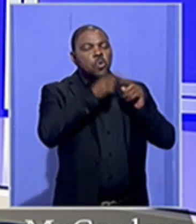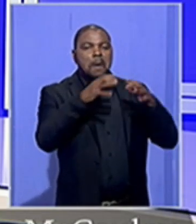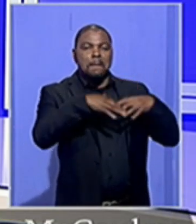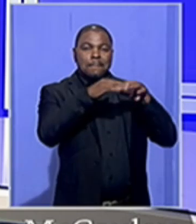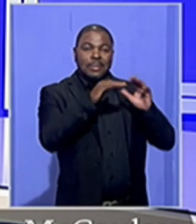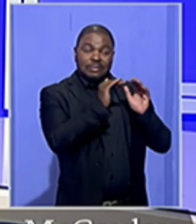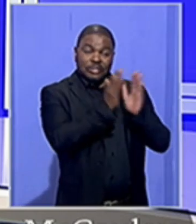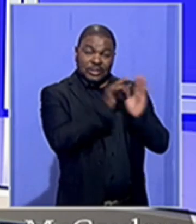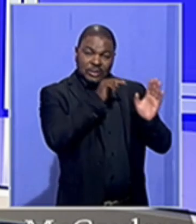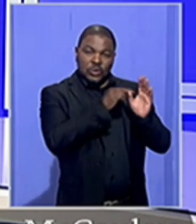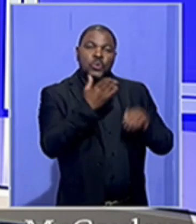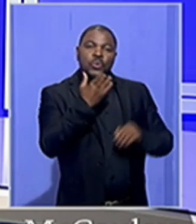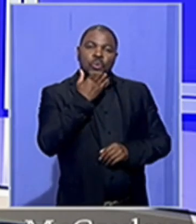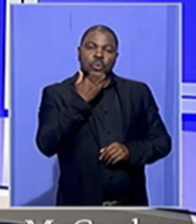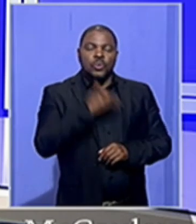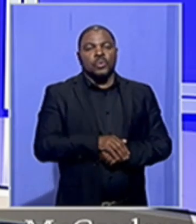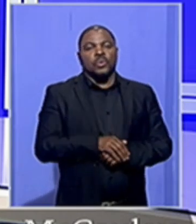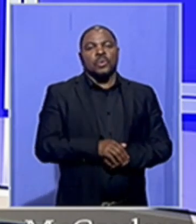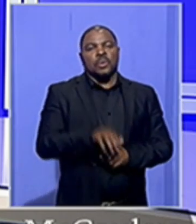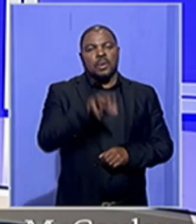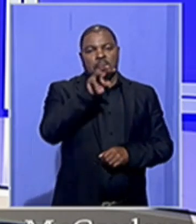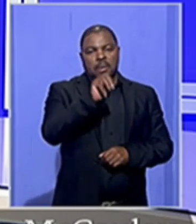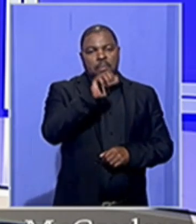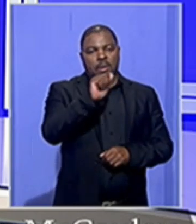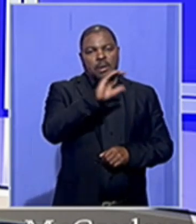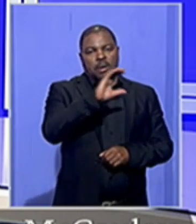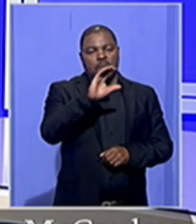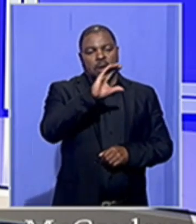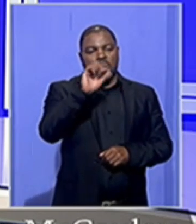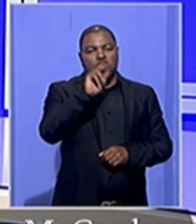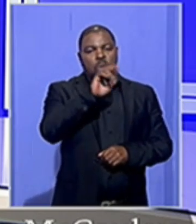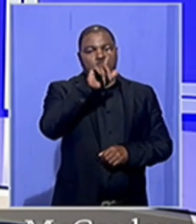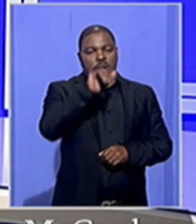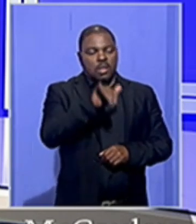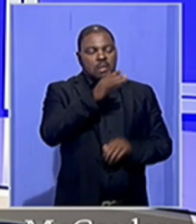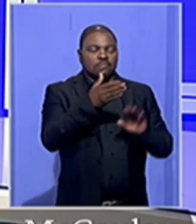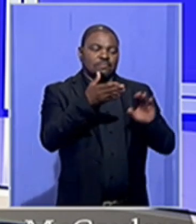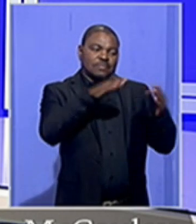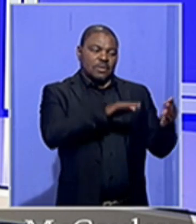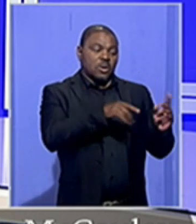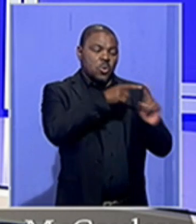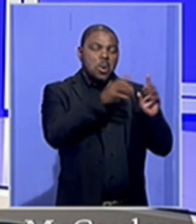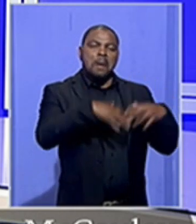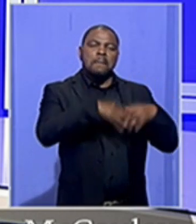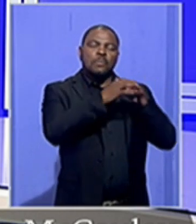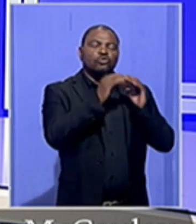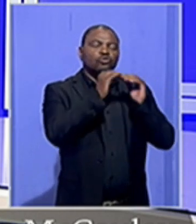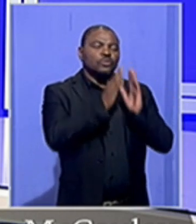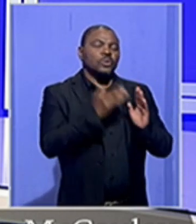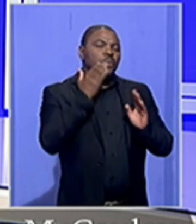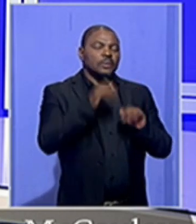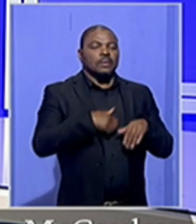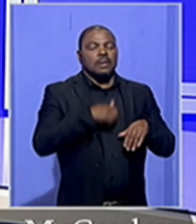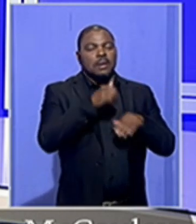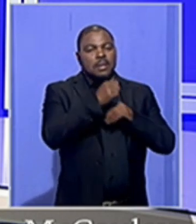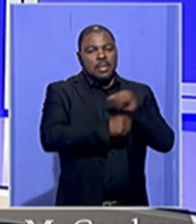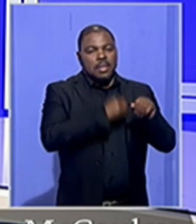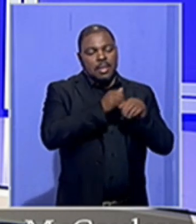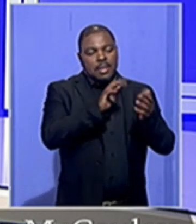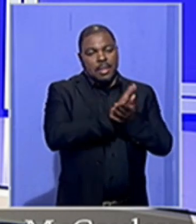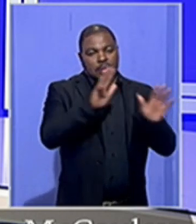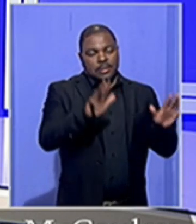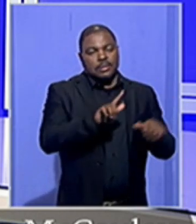Rema Bible moruti Ray McCauley. McCauley yo a tlhamileng kereke e ka ngwaga wa 1979